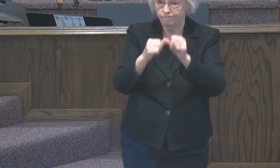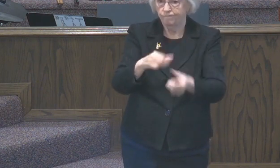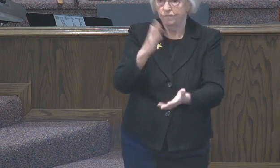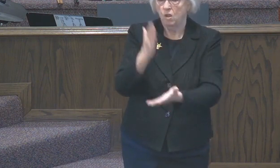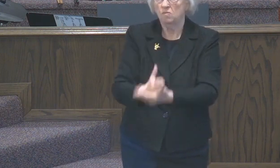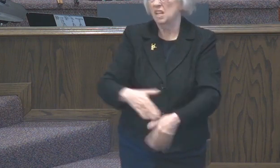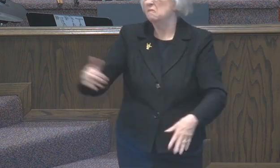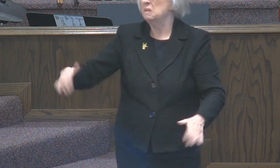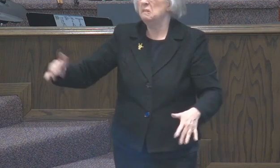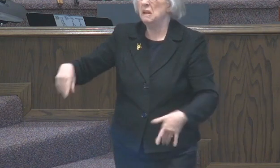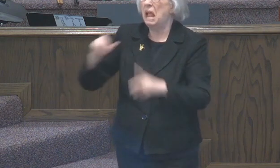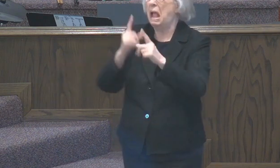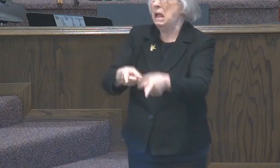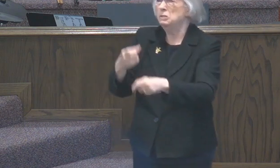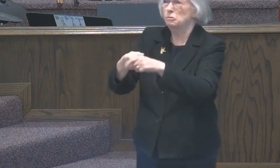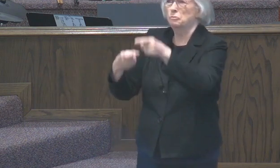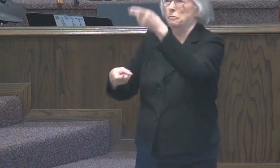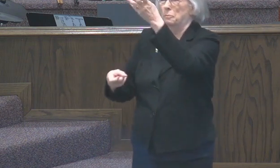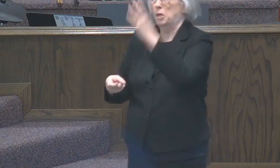"Mom, can I have a cookie?"